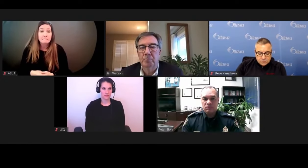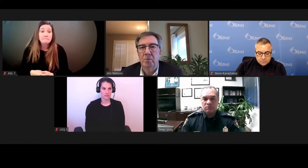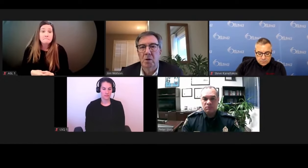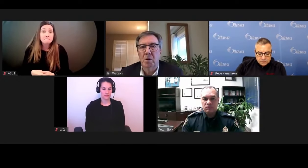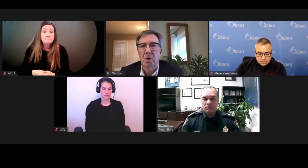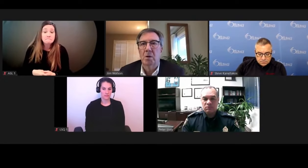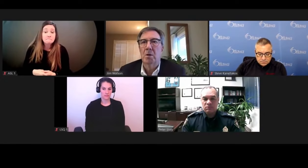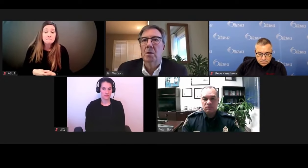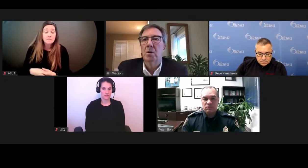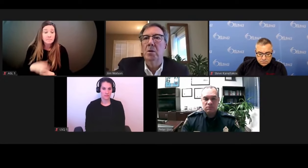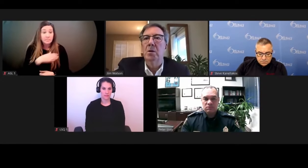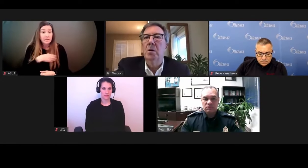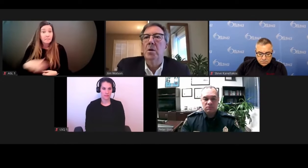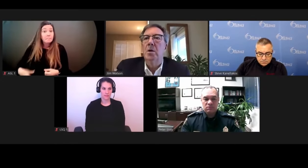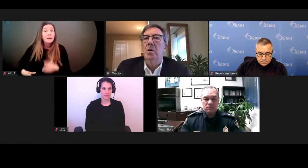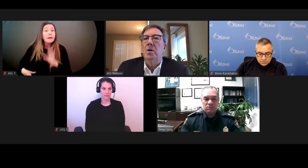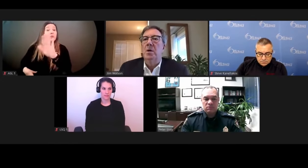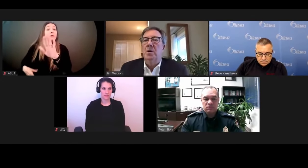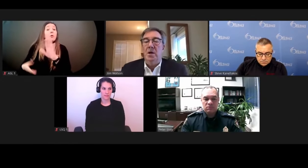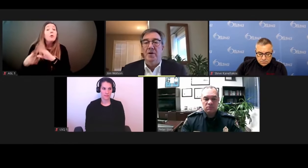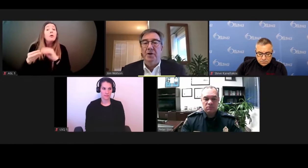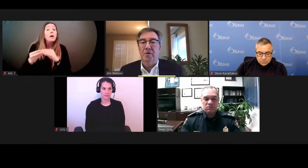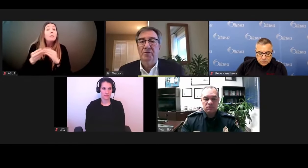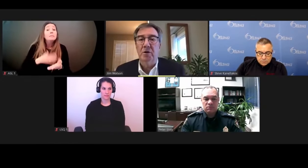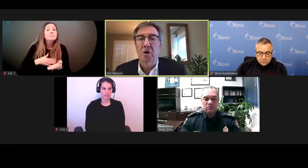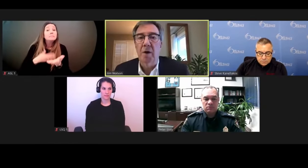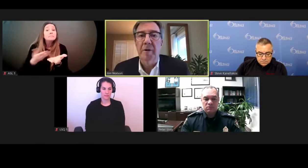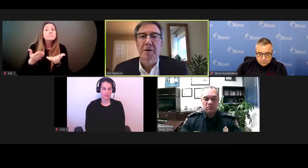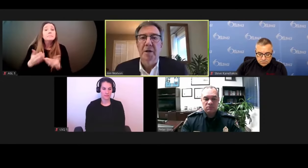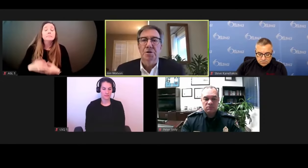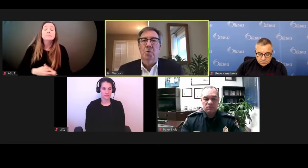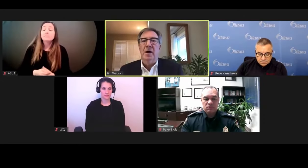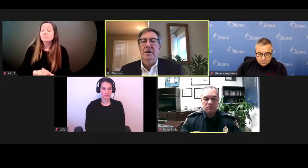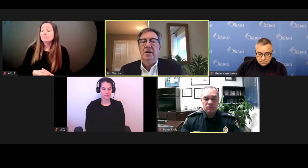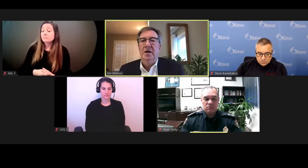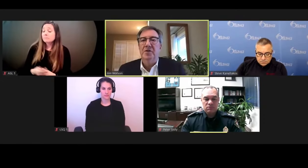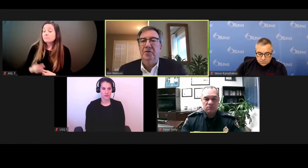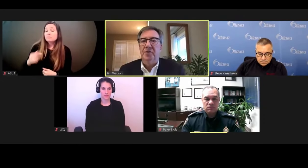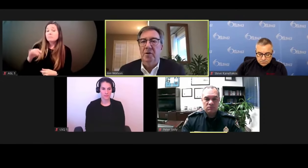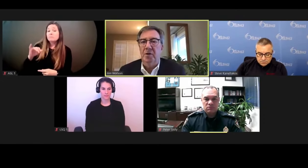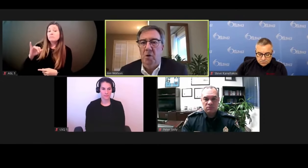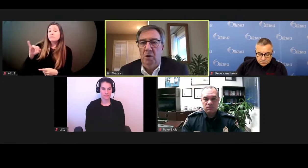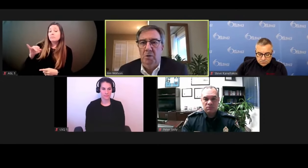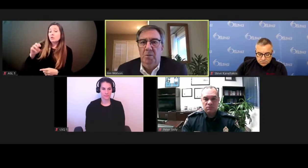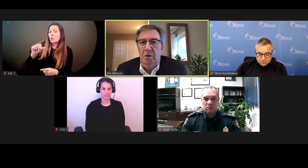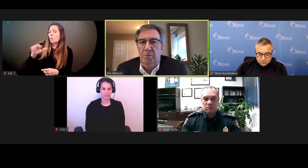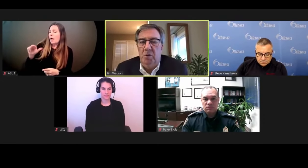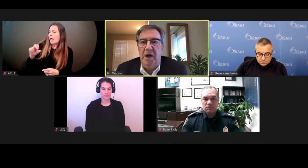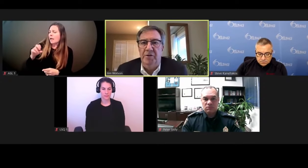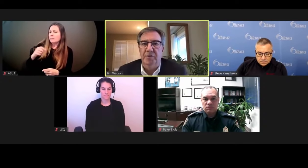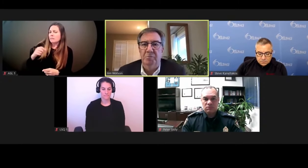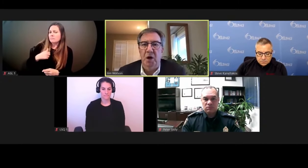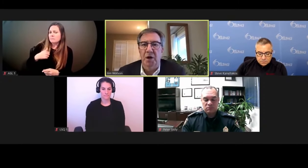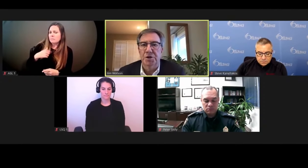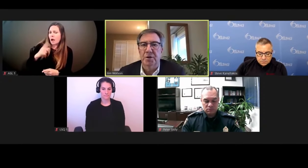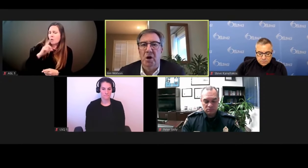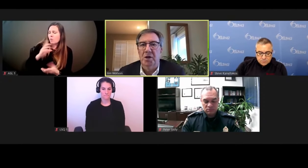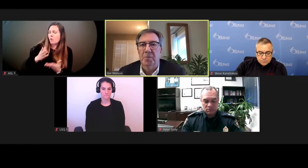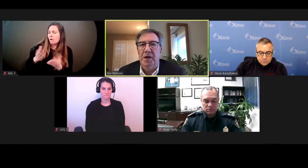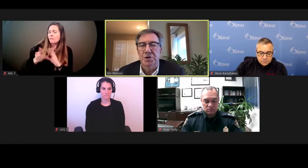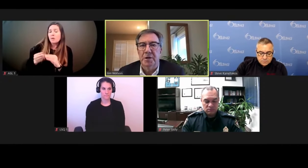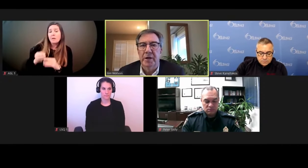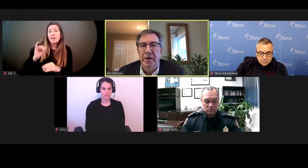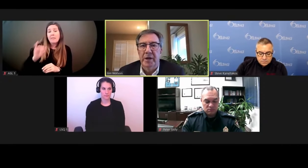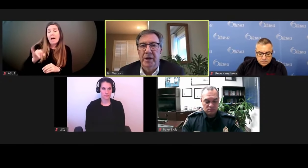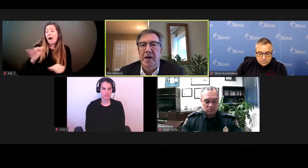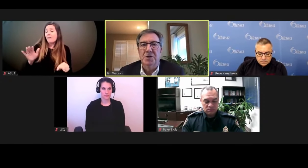Mayor, can I have you comment on that? Yeah, if I can offer a comment, Joanne, this whole protest, march, and